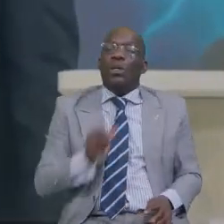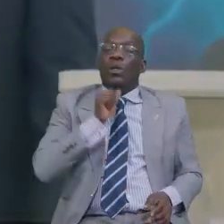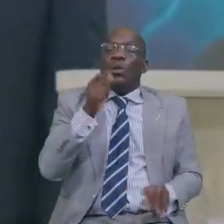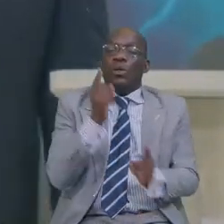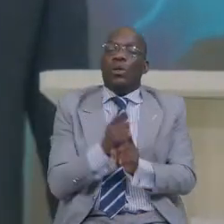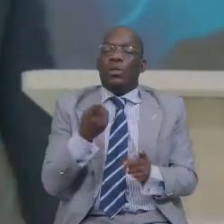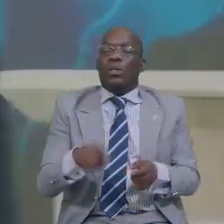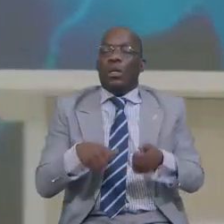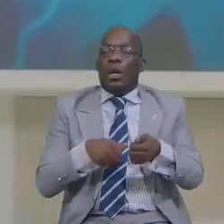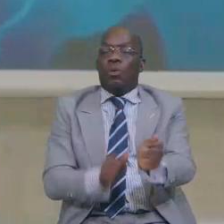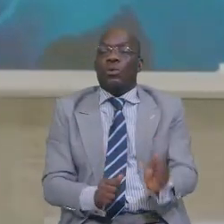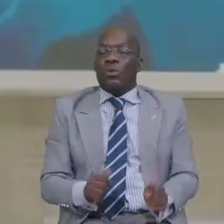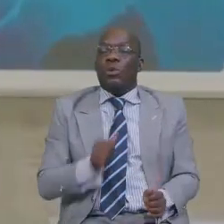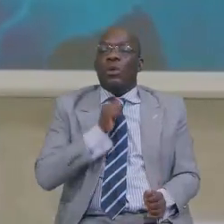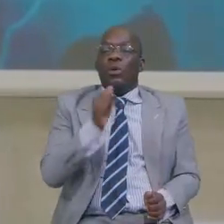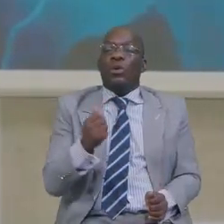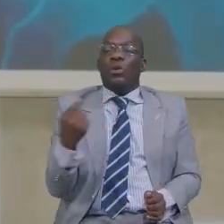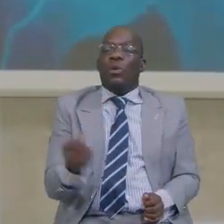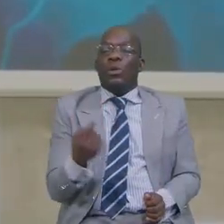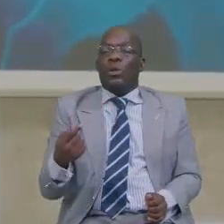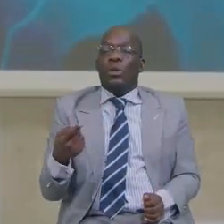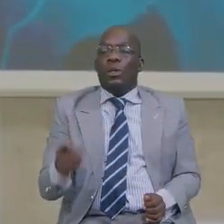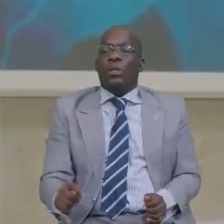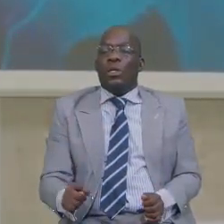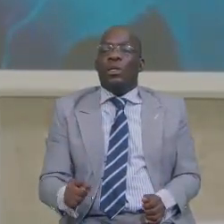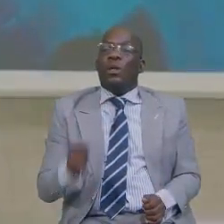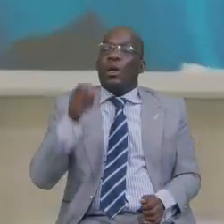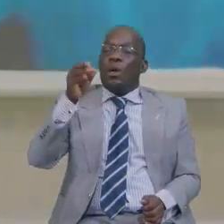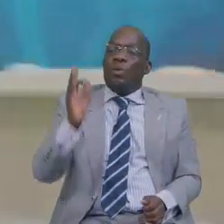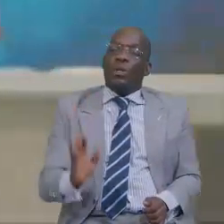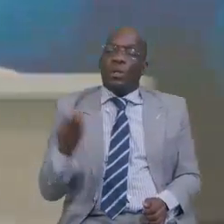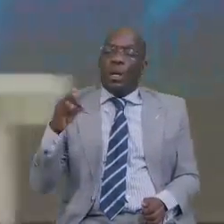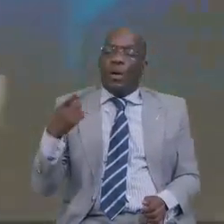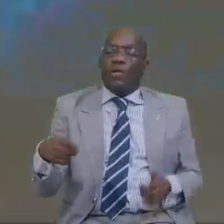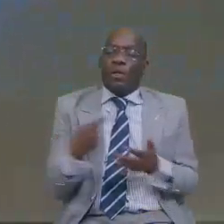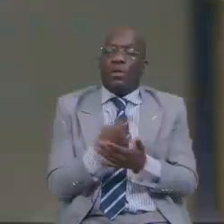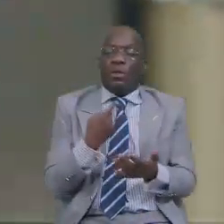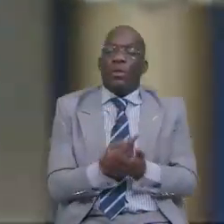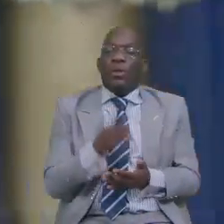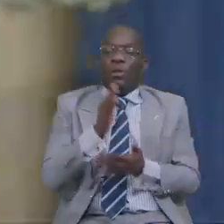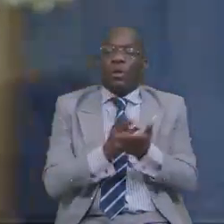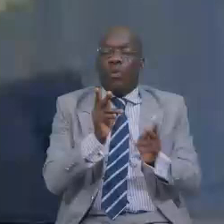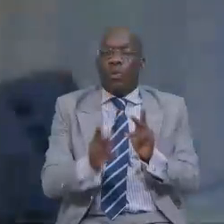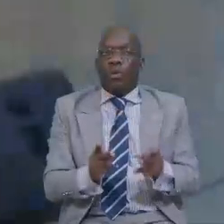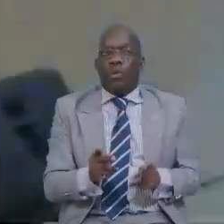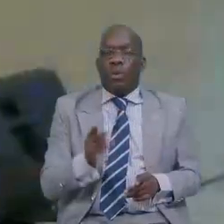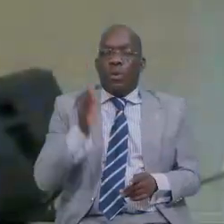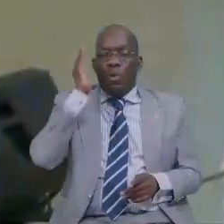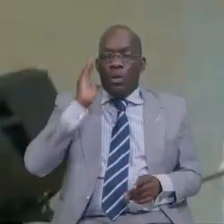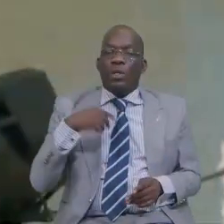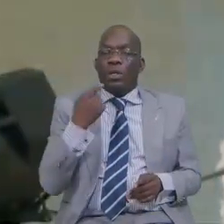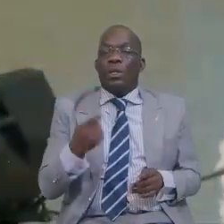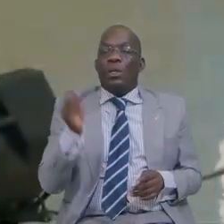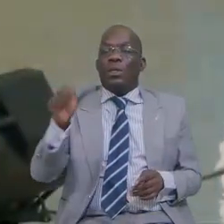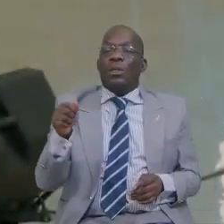not only the those early ministers of the gospel. There are some people that say that yes,